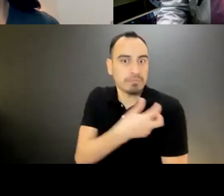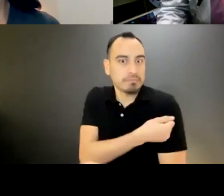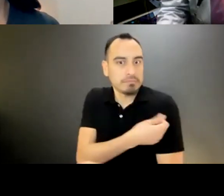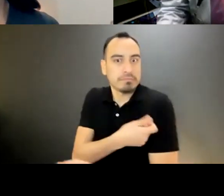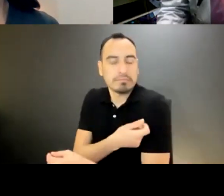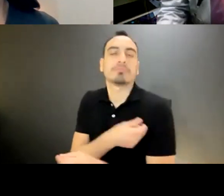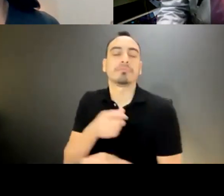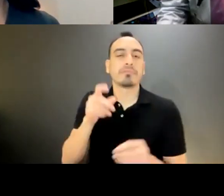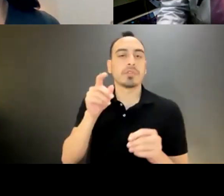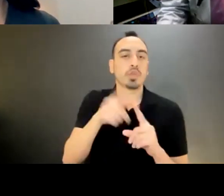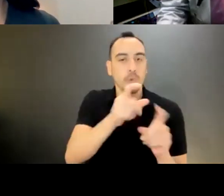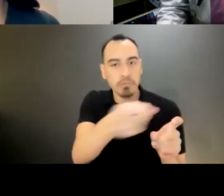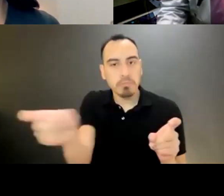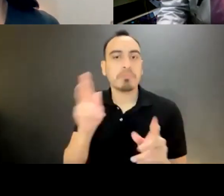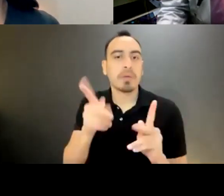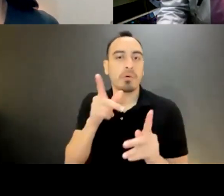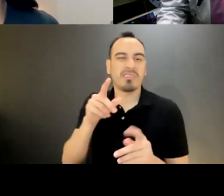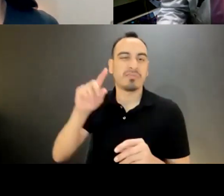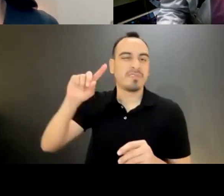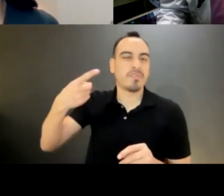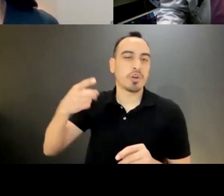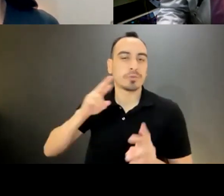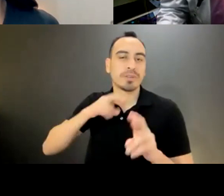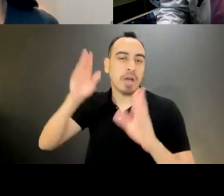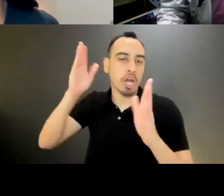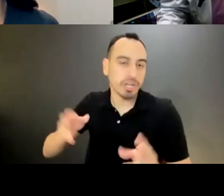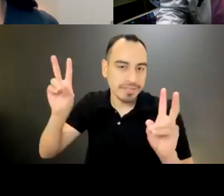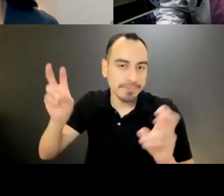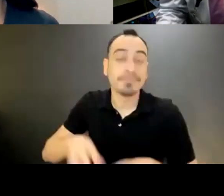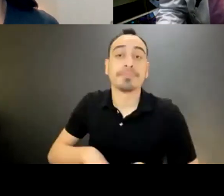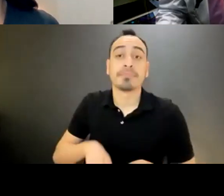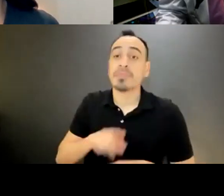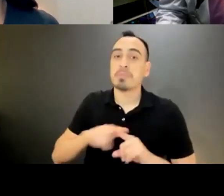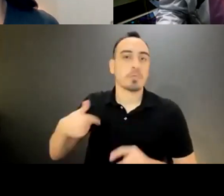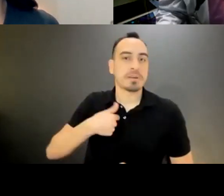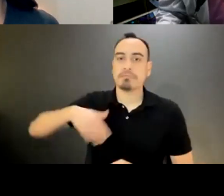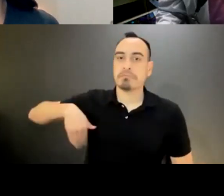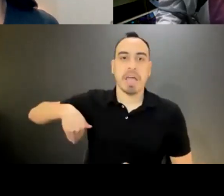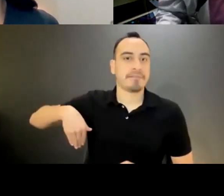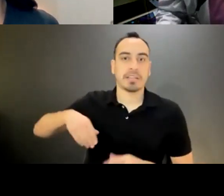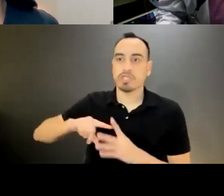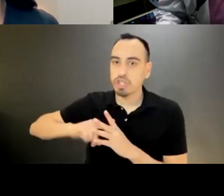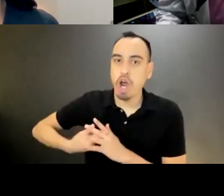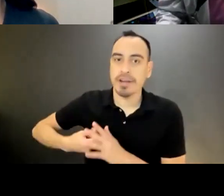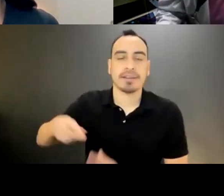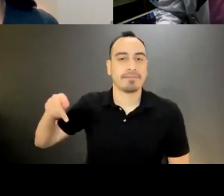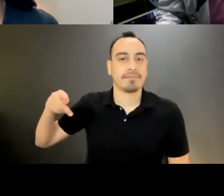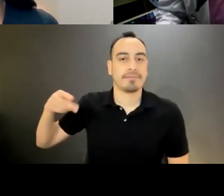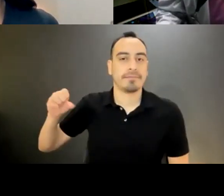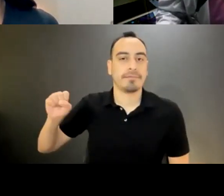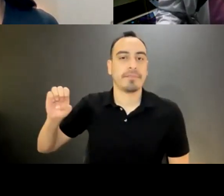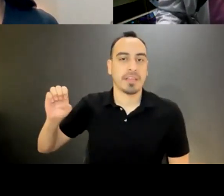in general, no, we have not yet officially moved into phase 1B. Some people also might